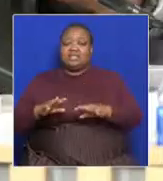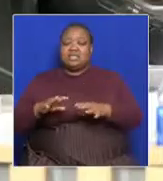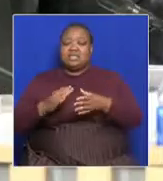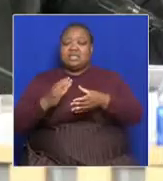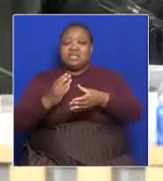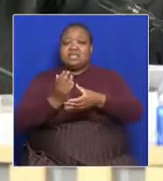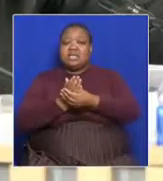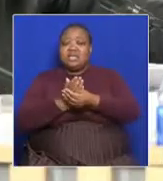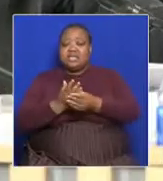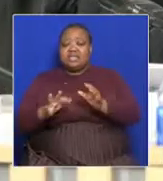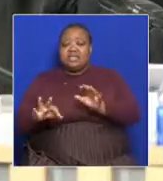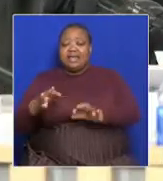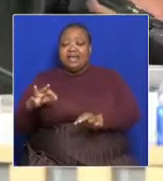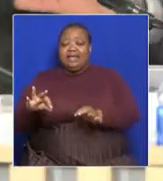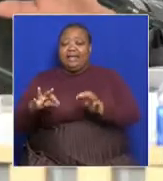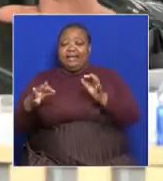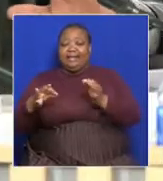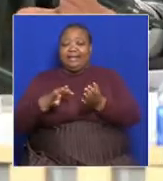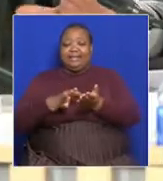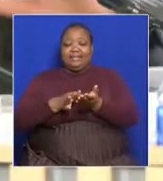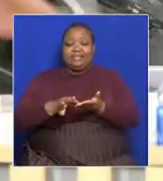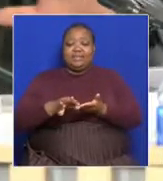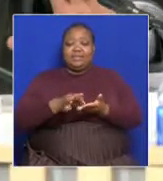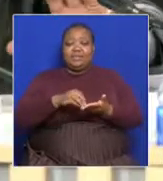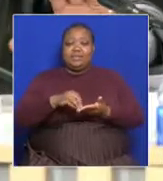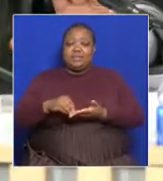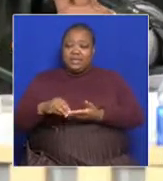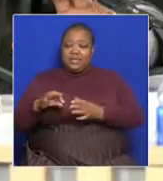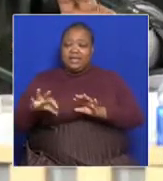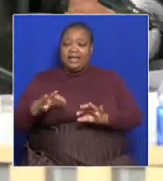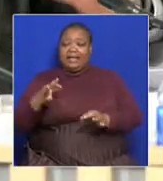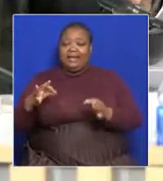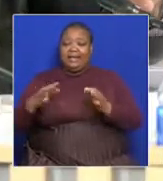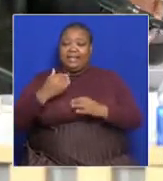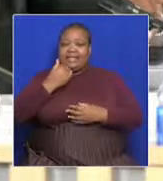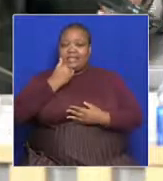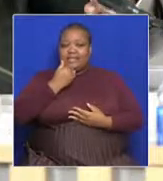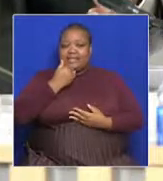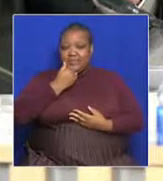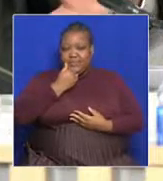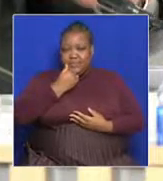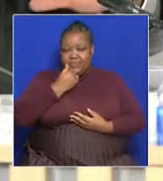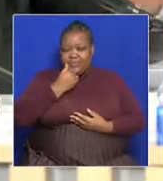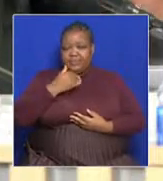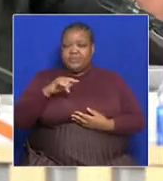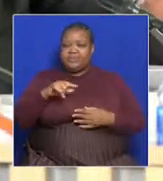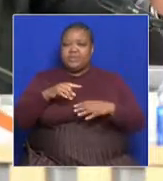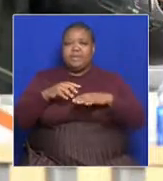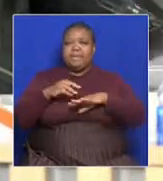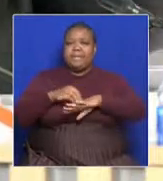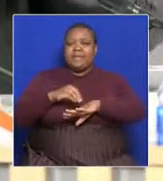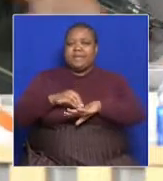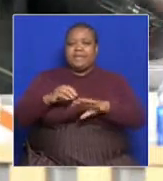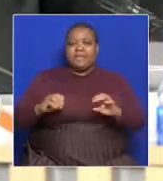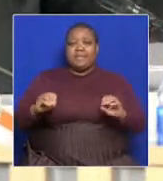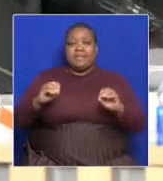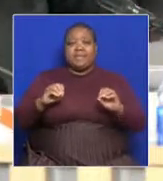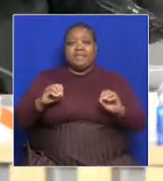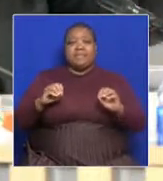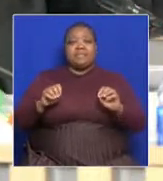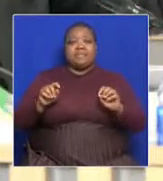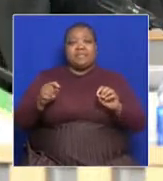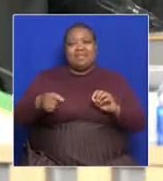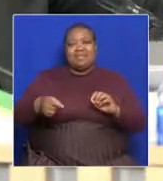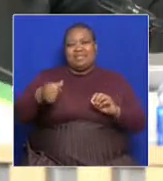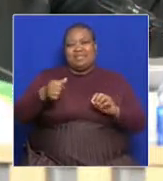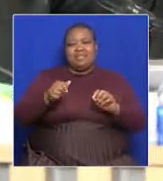the samples that were brought. So I don't have a problem with that, because although your versions differ slightly,